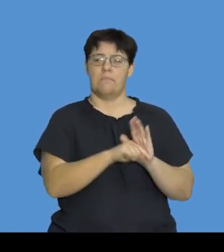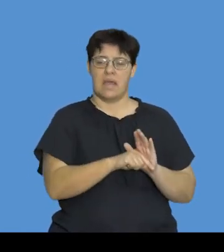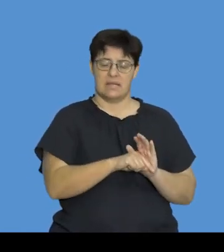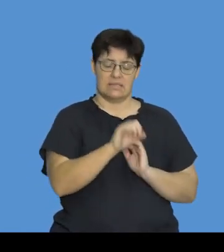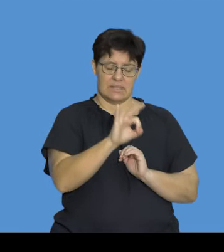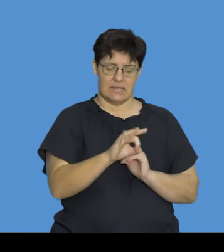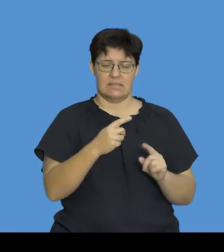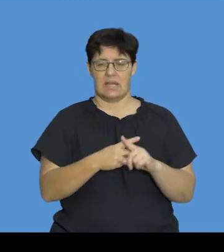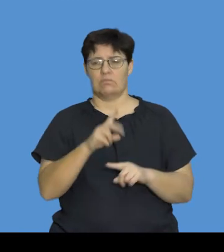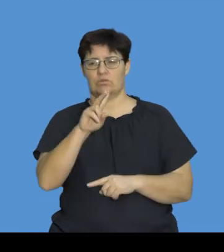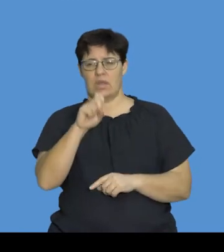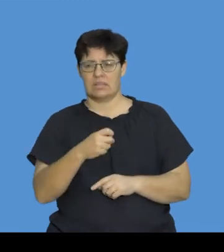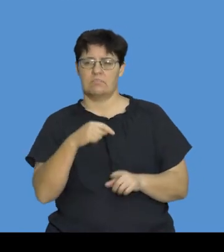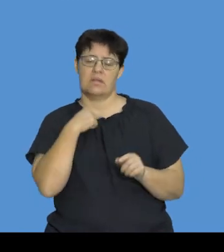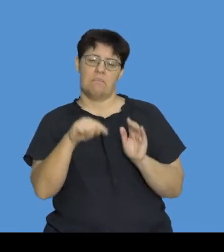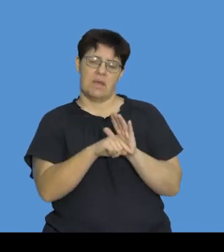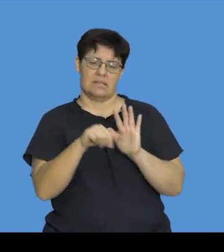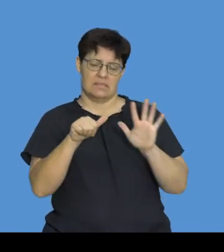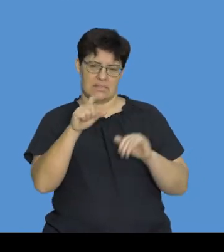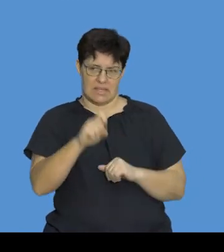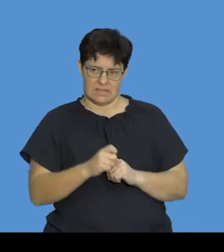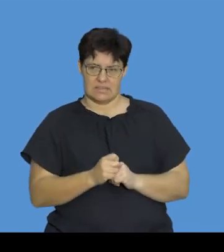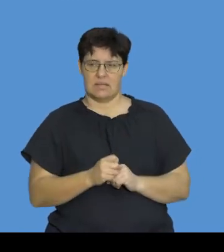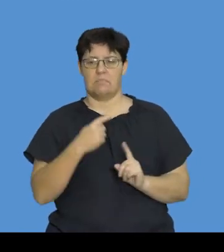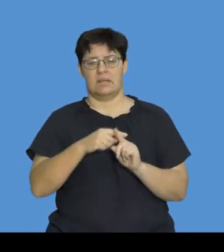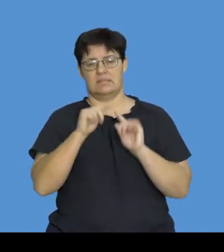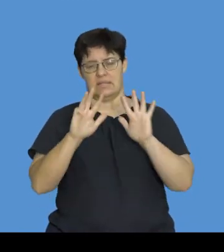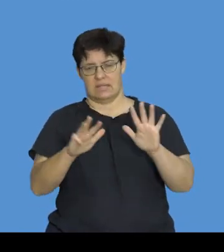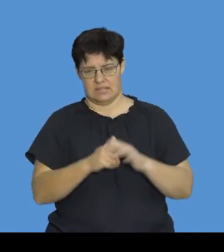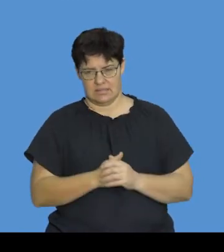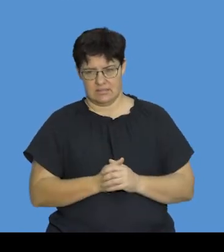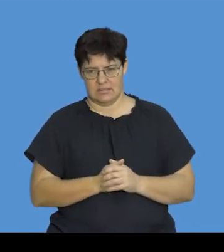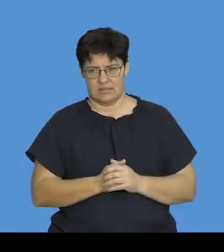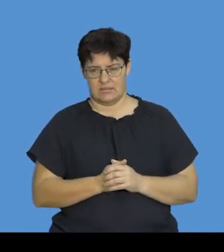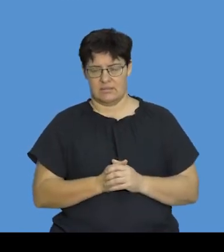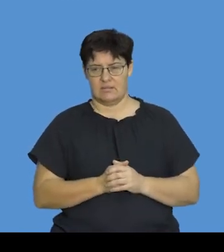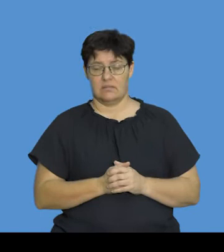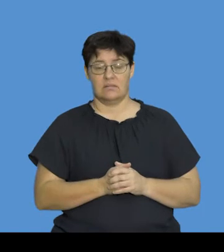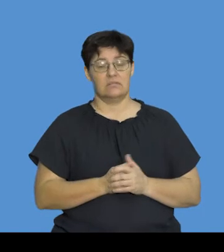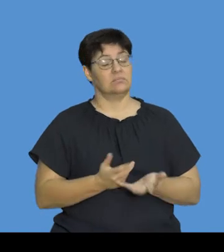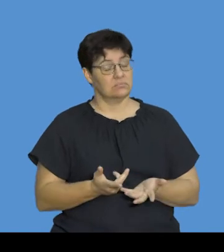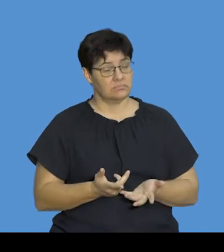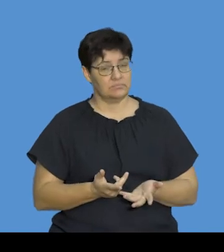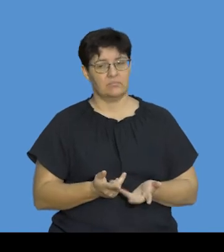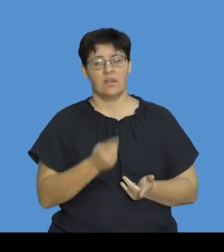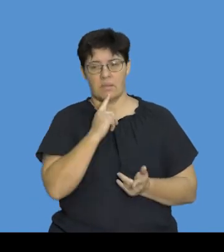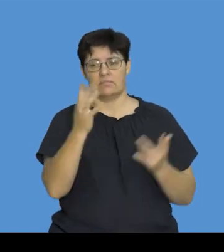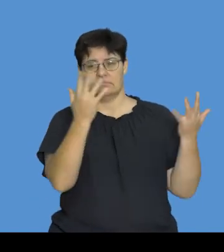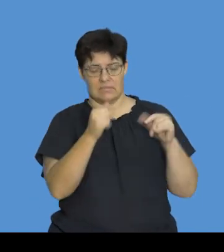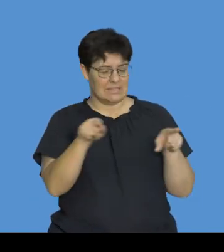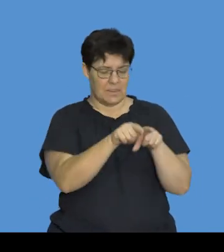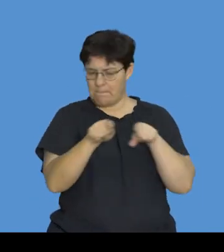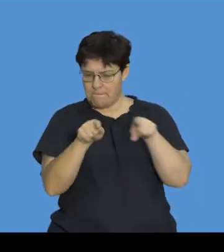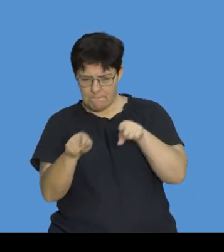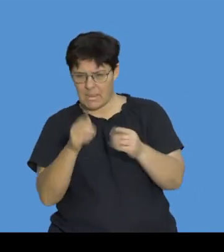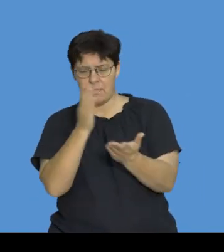well. Then lastly, it will be plus 9. And this will then be, because you need to work out the like terms that are